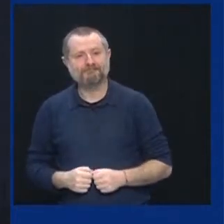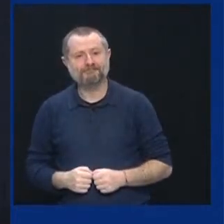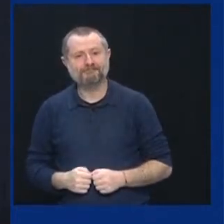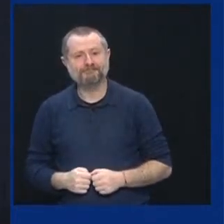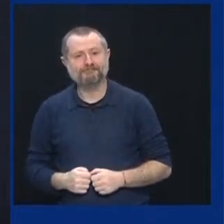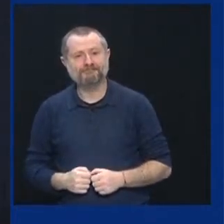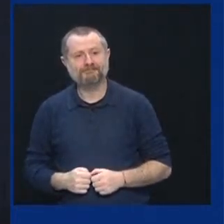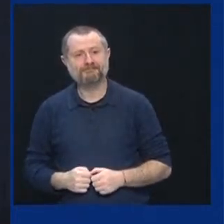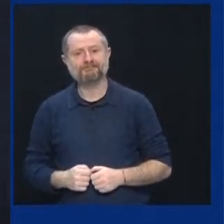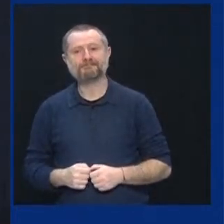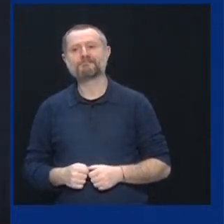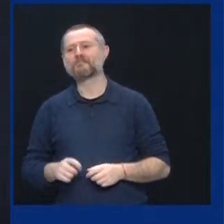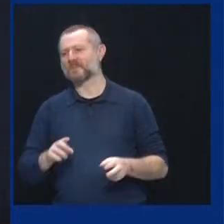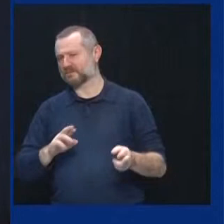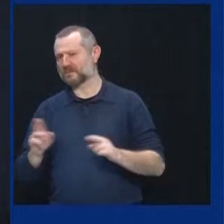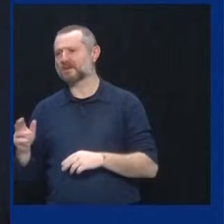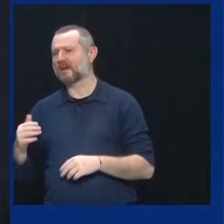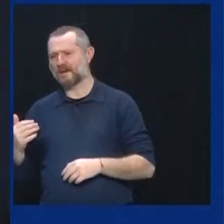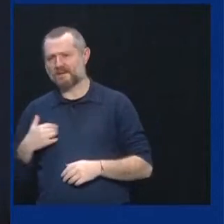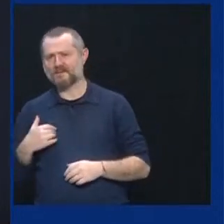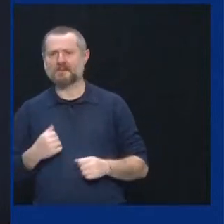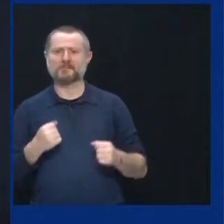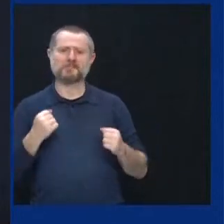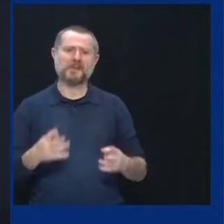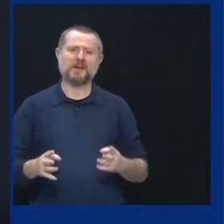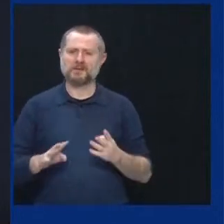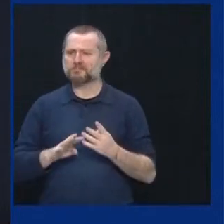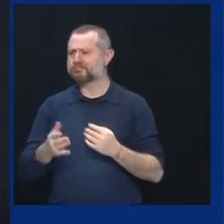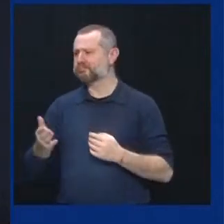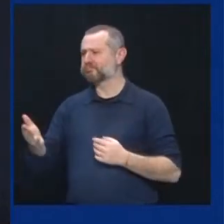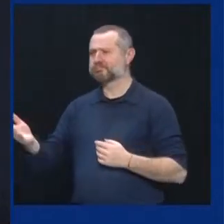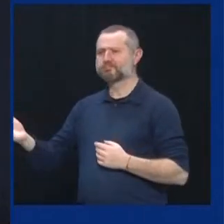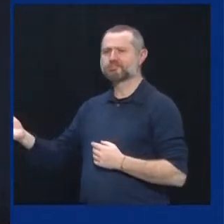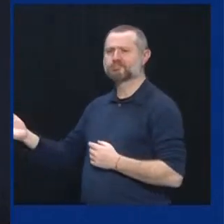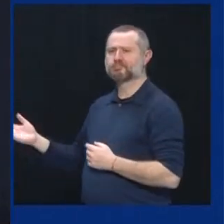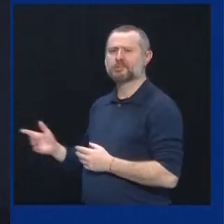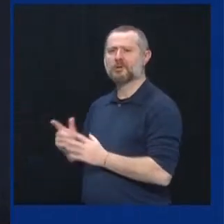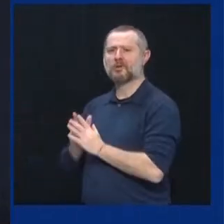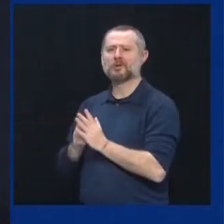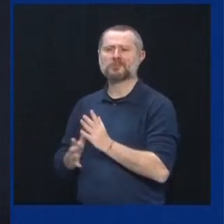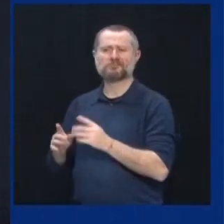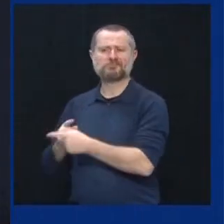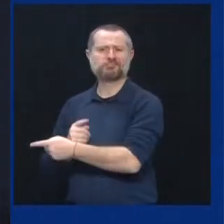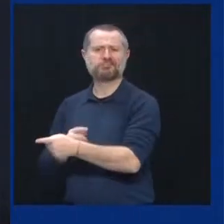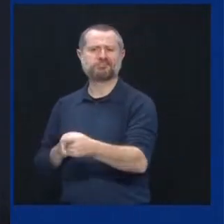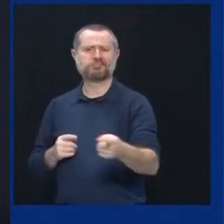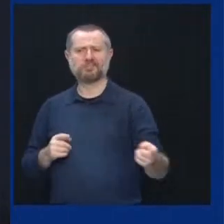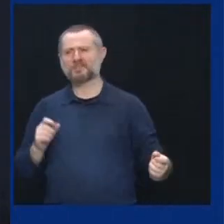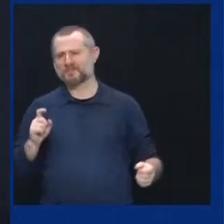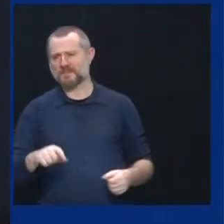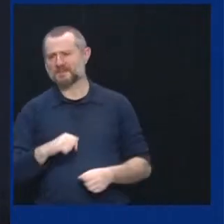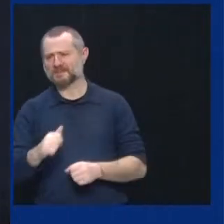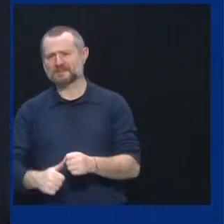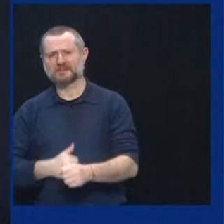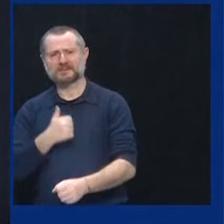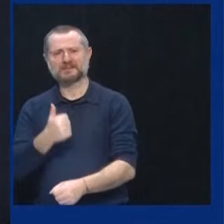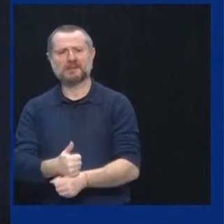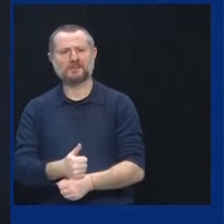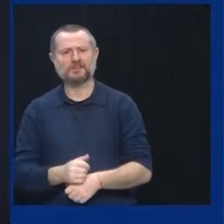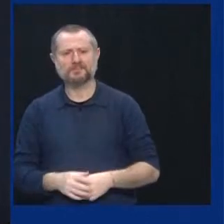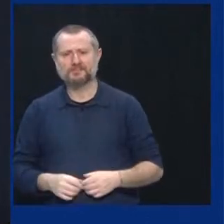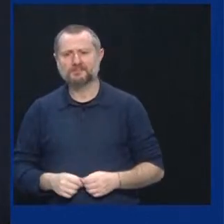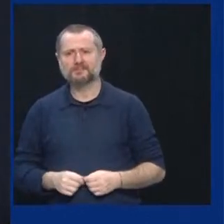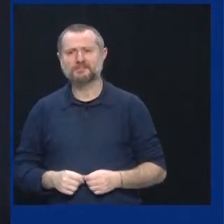We have laws and laws and laws and laws, and then they have to be implemented. And at one point, it comes down